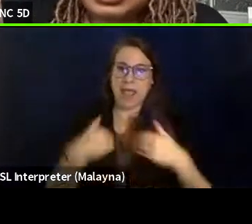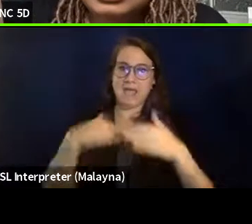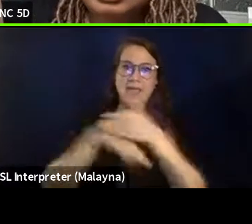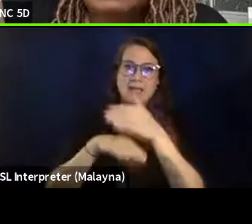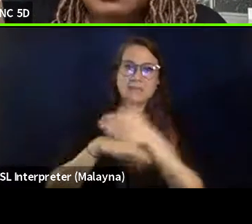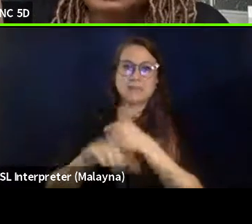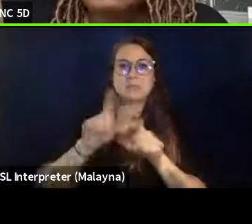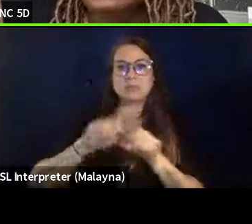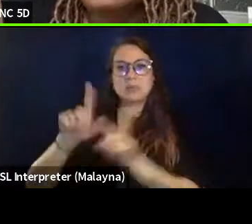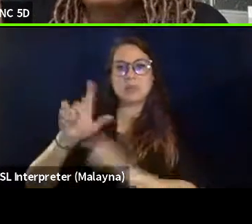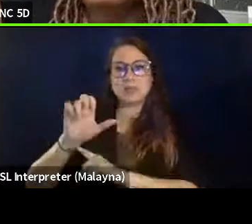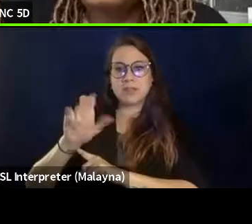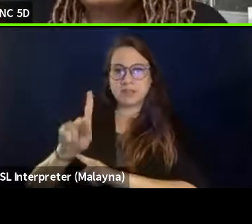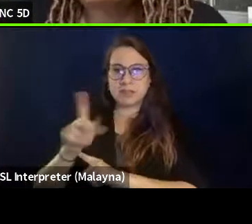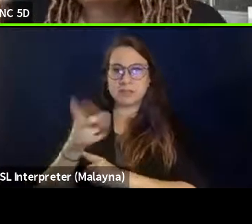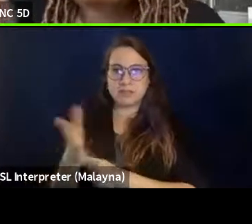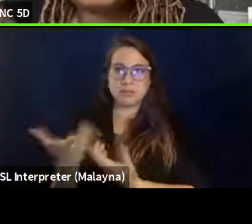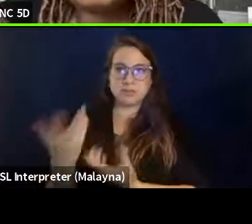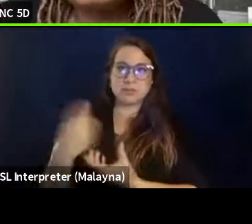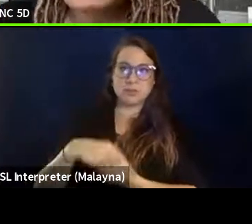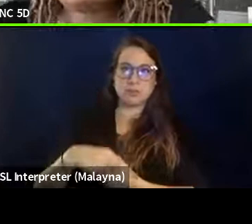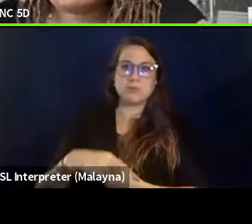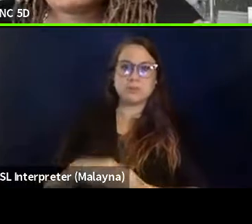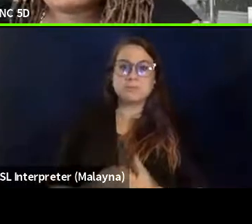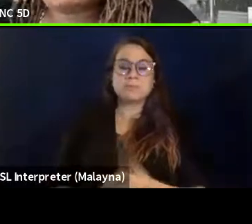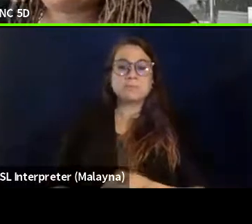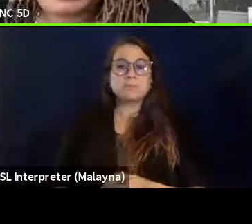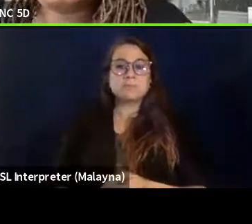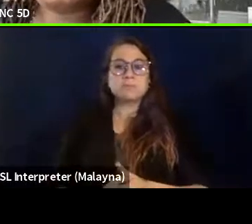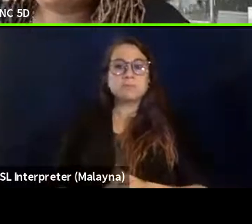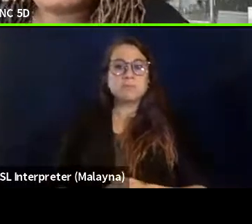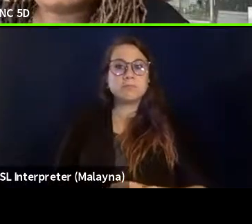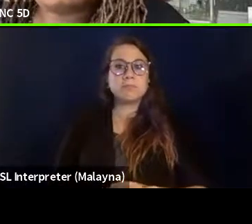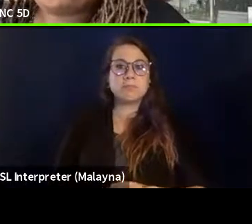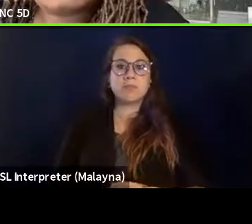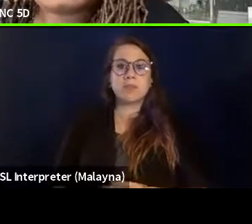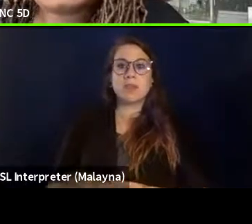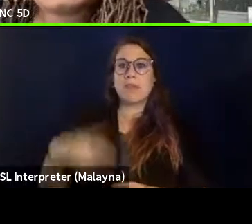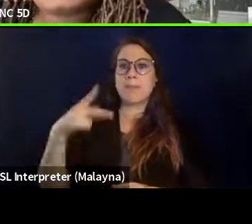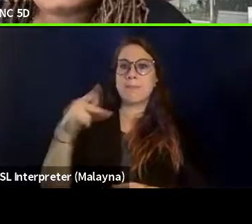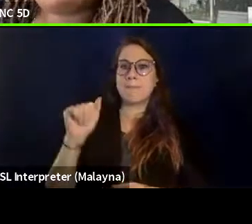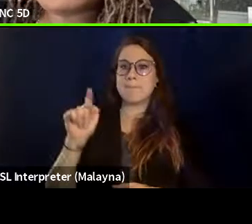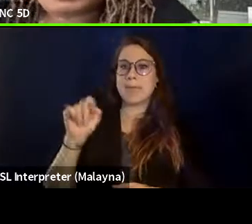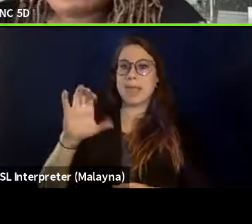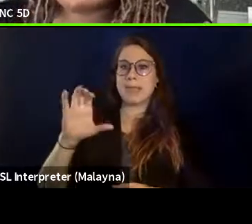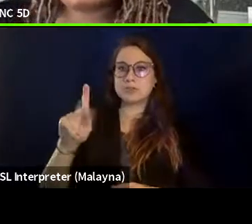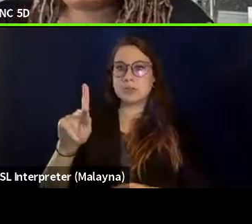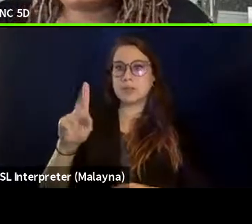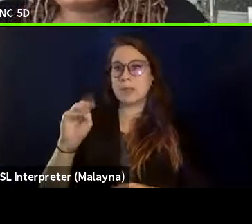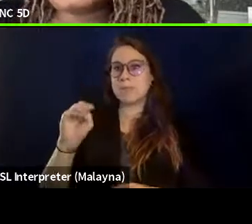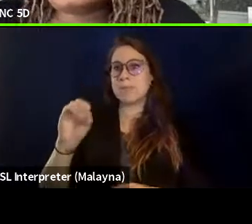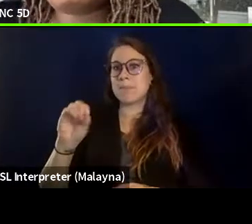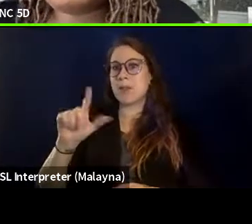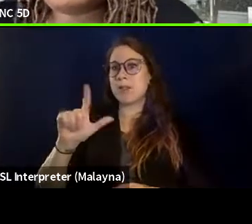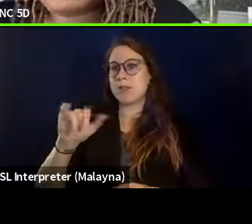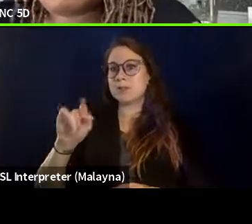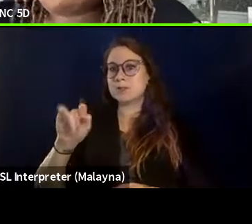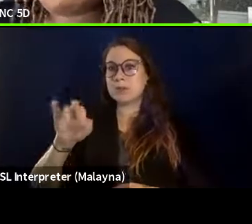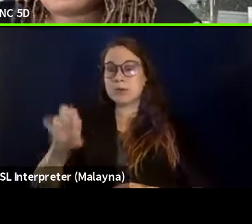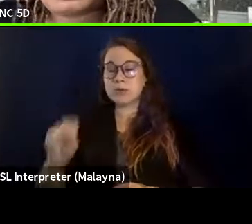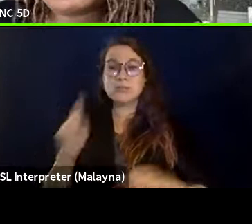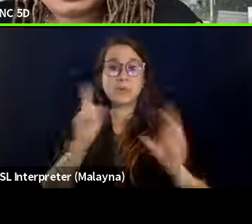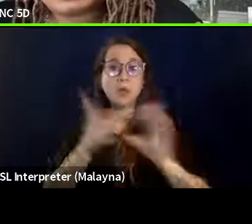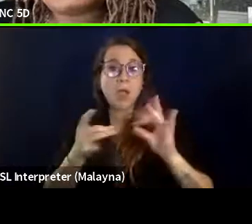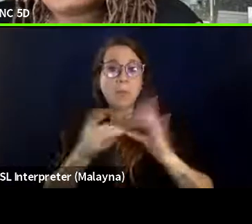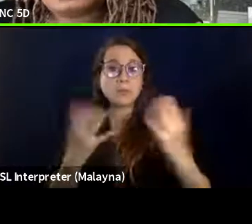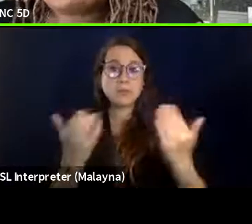those links that you've included. Okay, Patrick Molatoris for comments, wanted to thank Commissioner